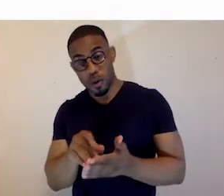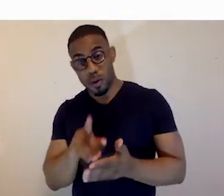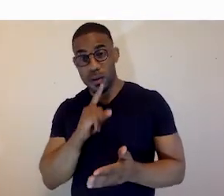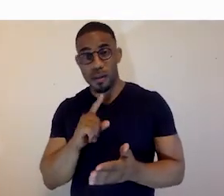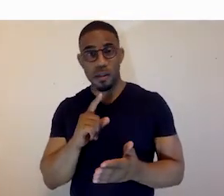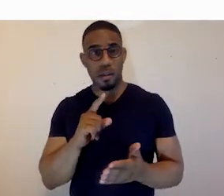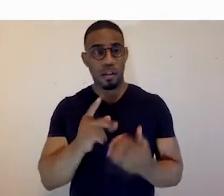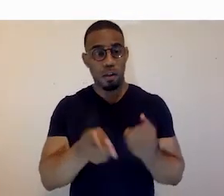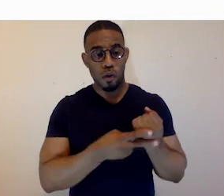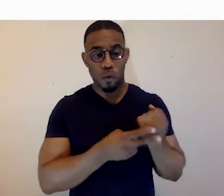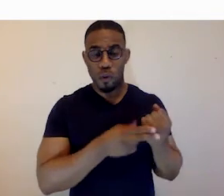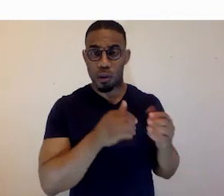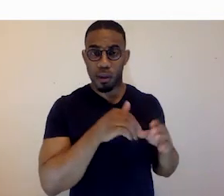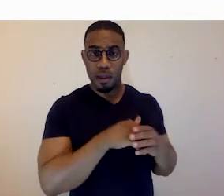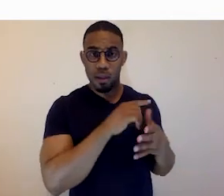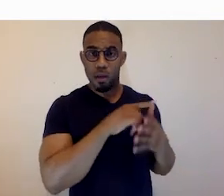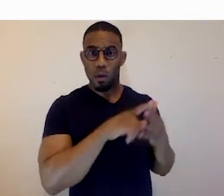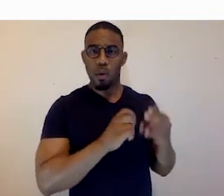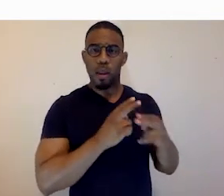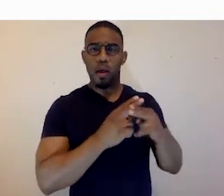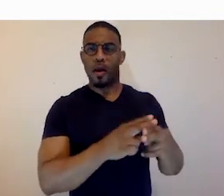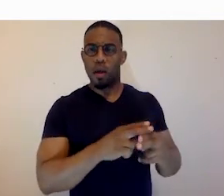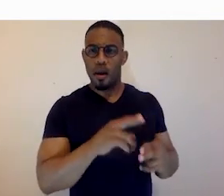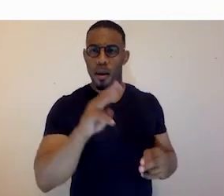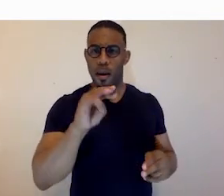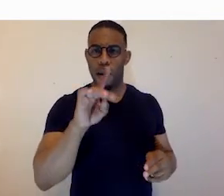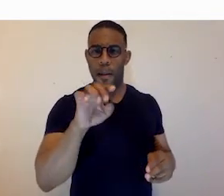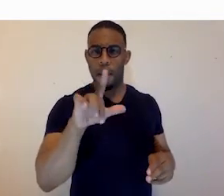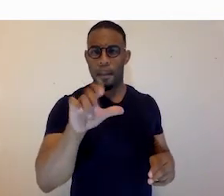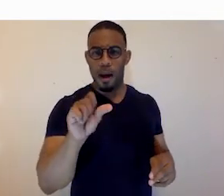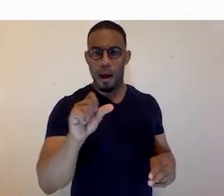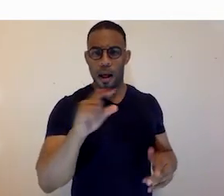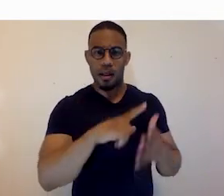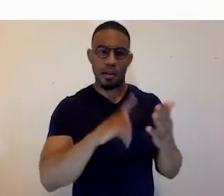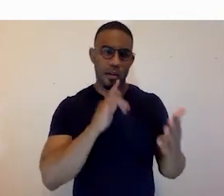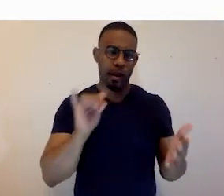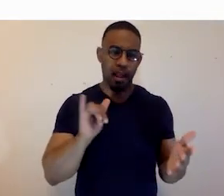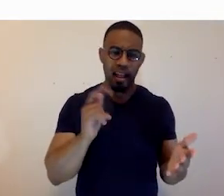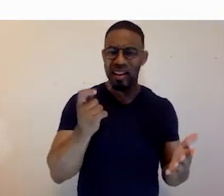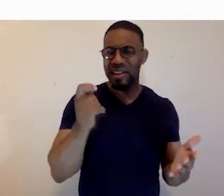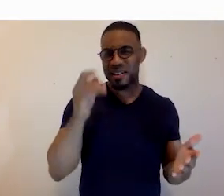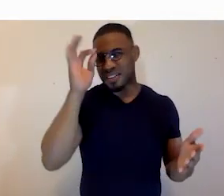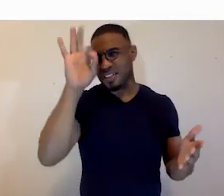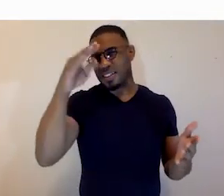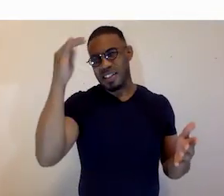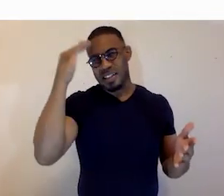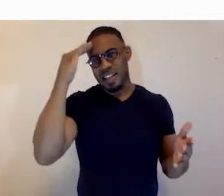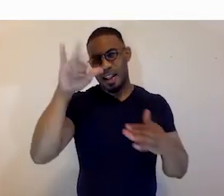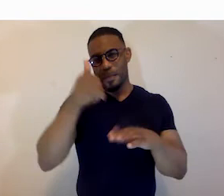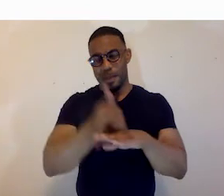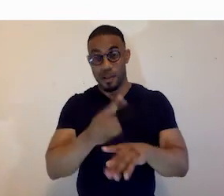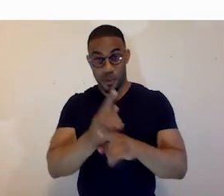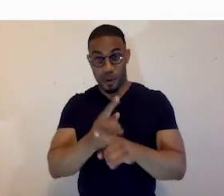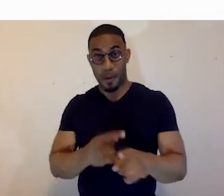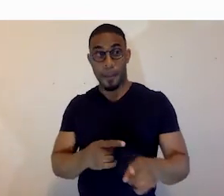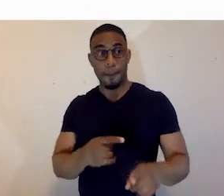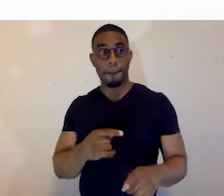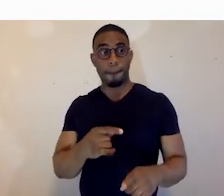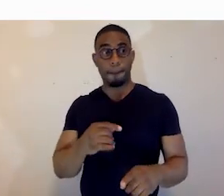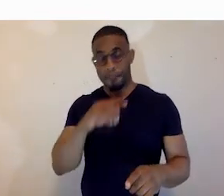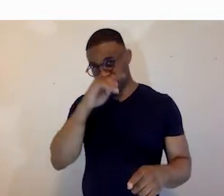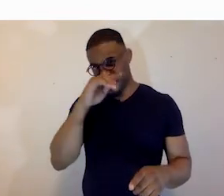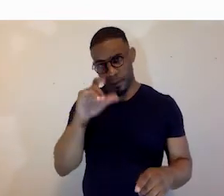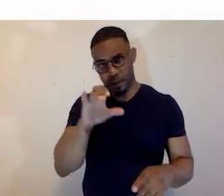is stored into what they call models. So these are like little knowledge bases, right? And